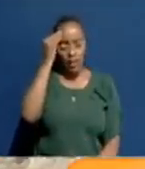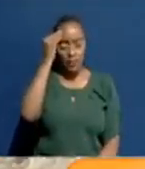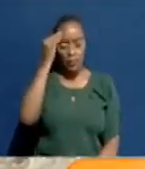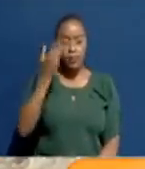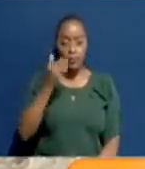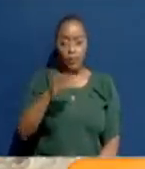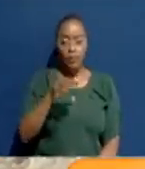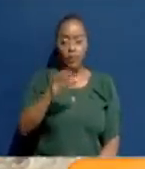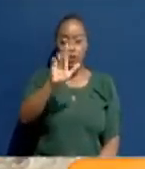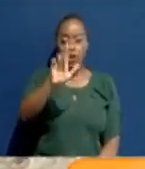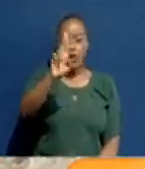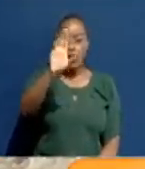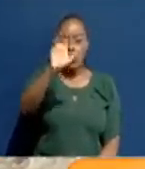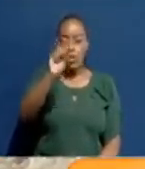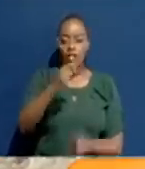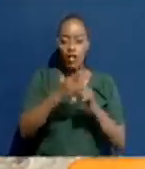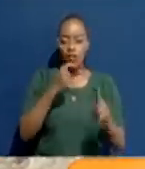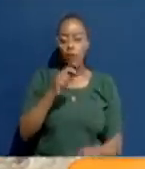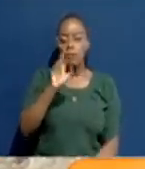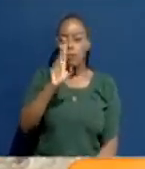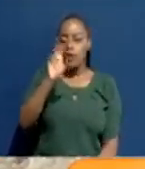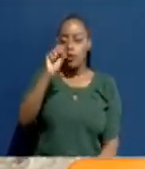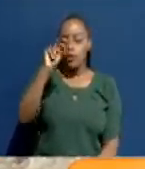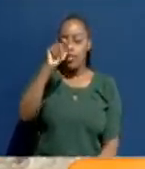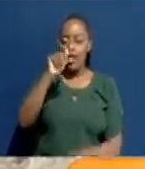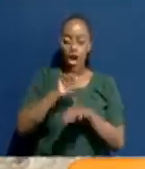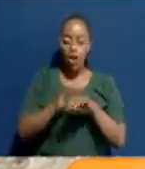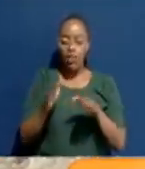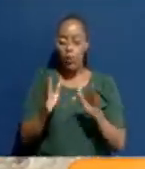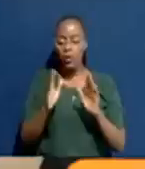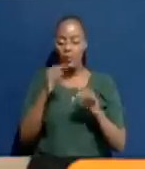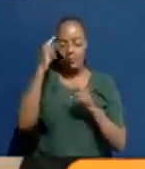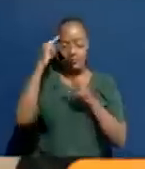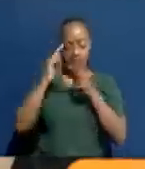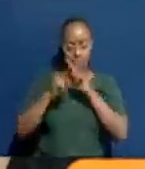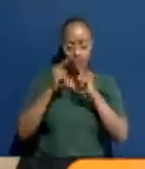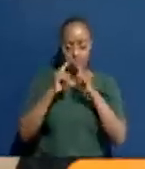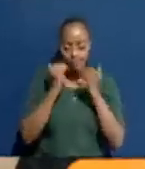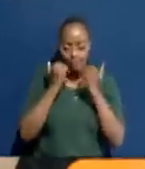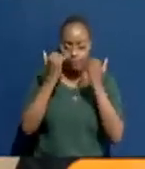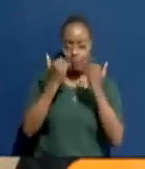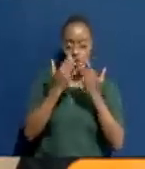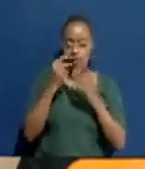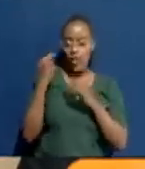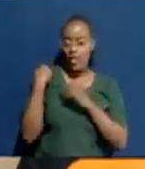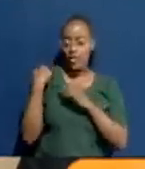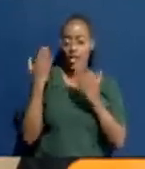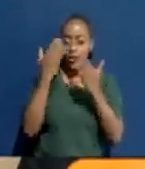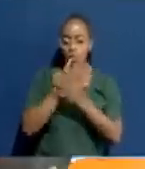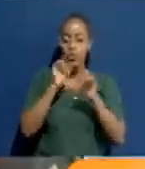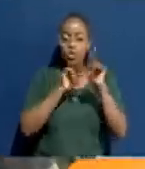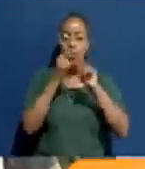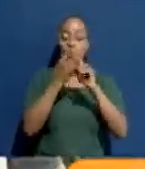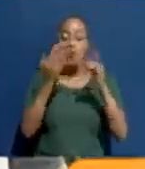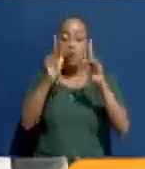We found Lucas Obudo from Rusinga Island sitting on the road in deep thought. He left Kisumu last evening to try his